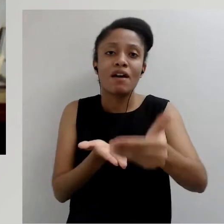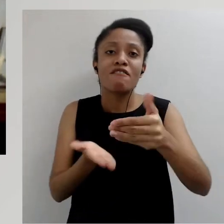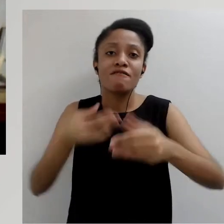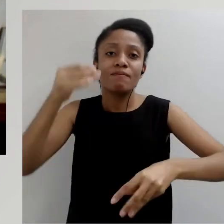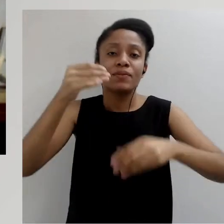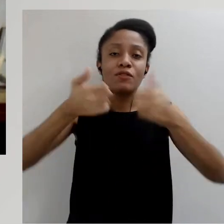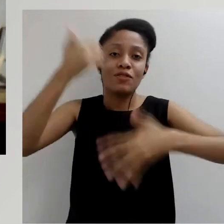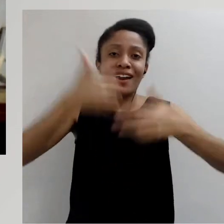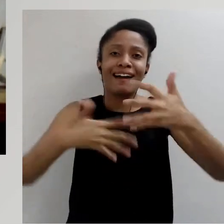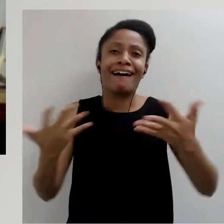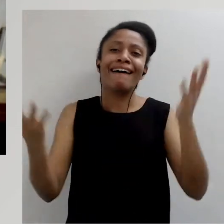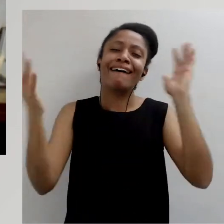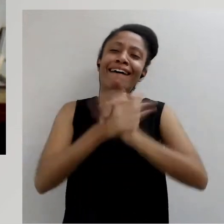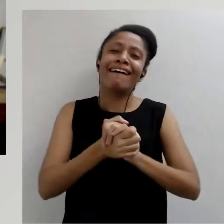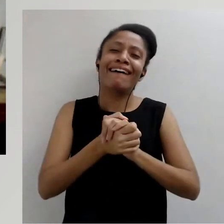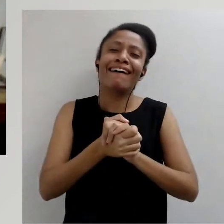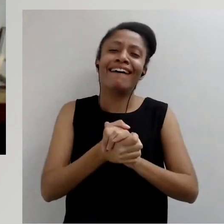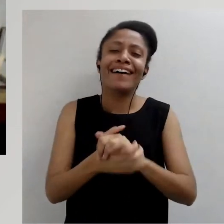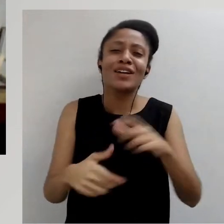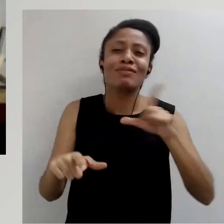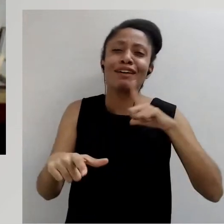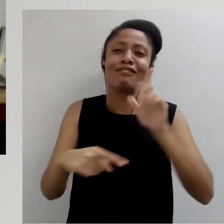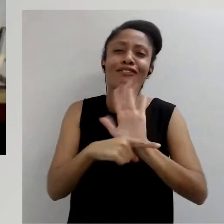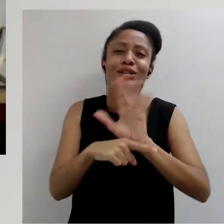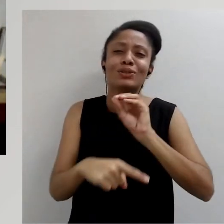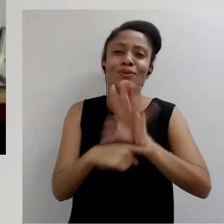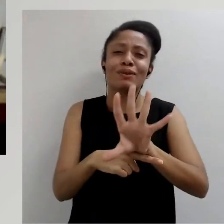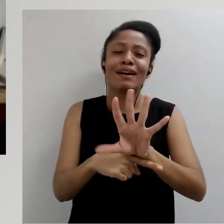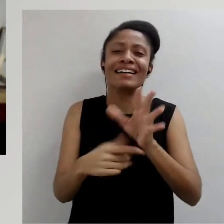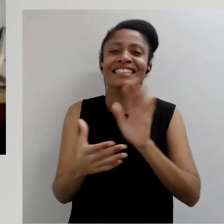short videos. Well, your time is over.